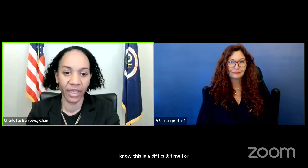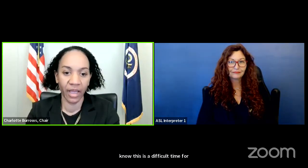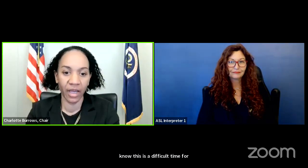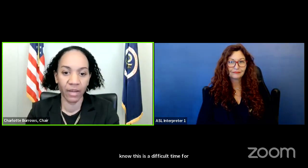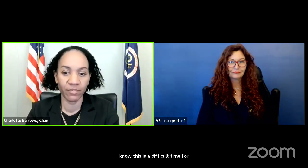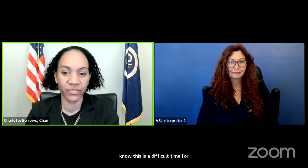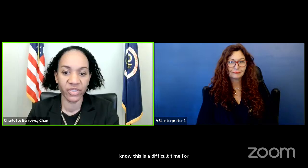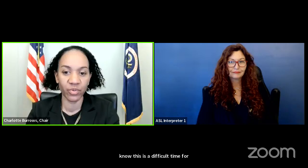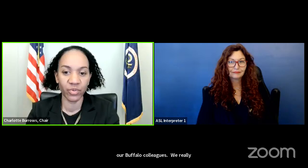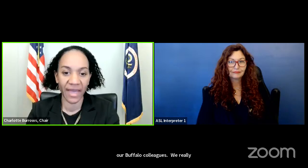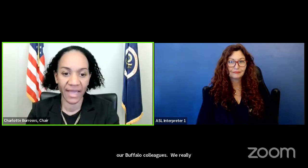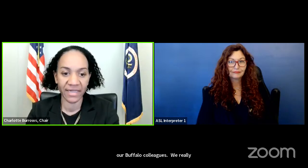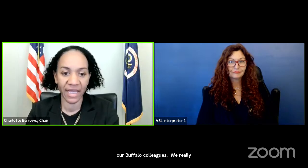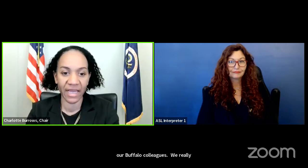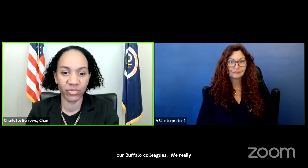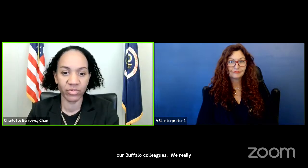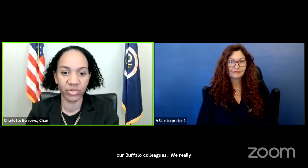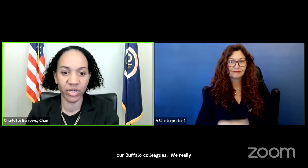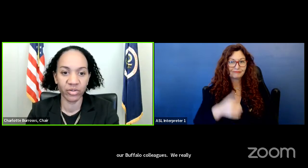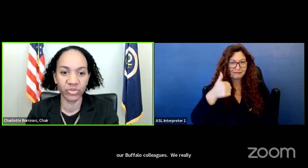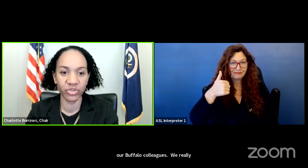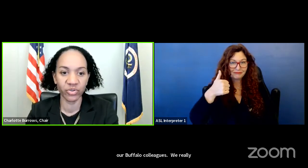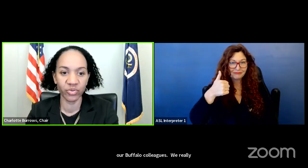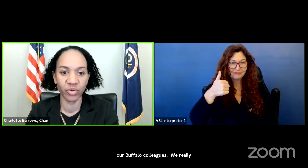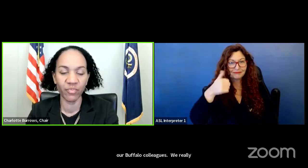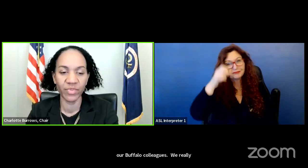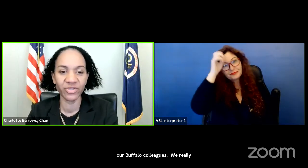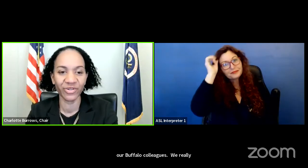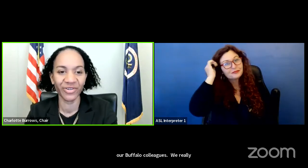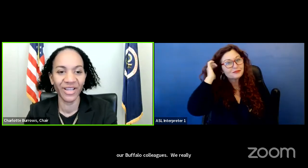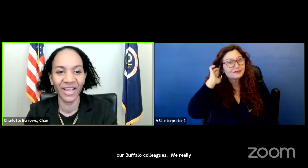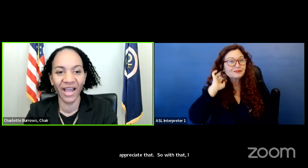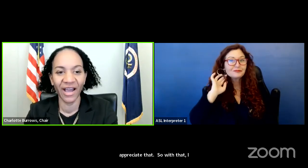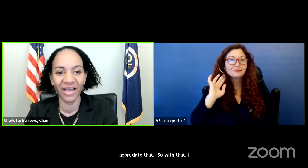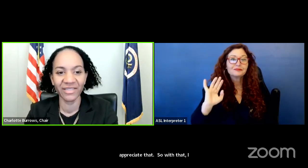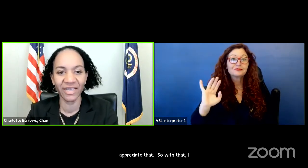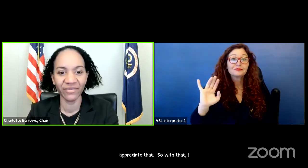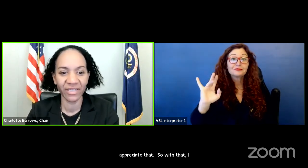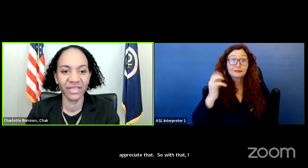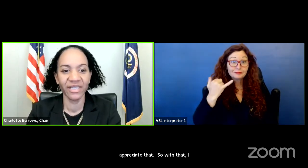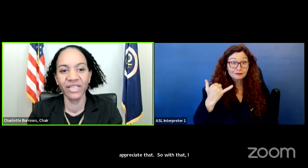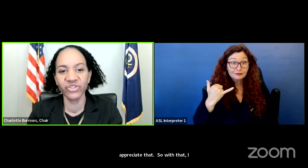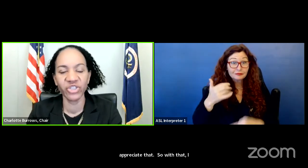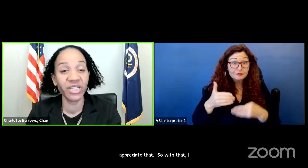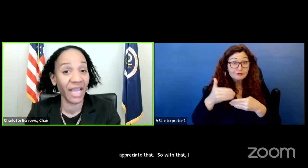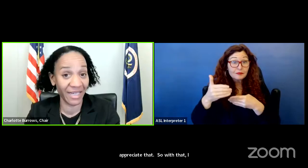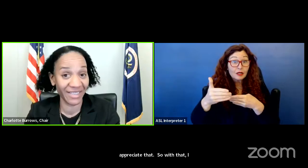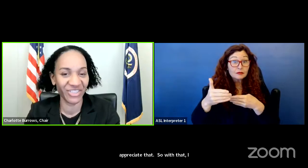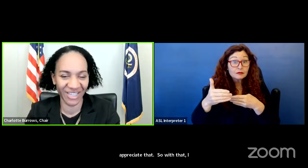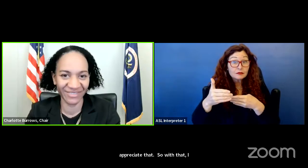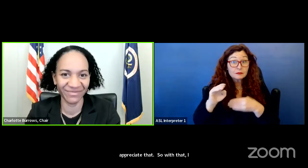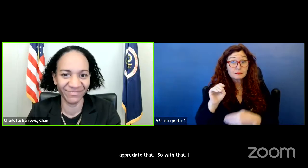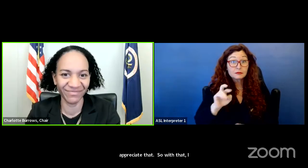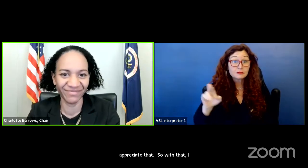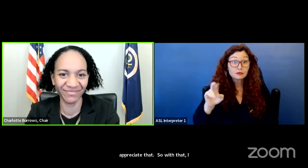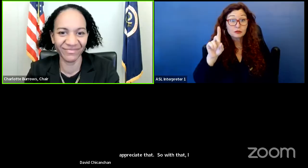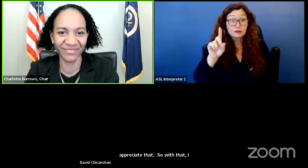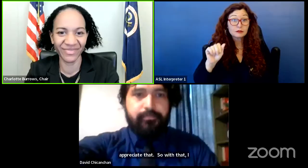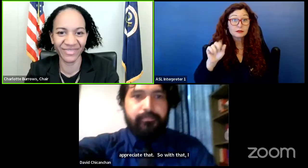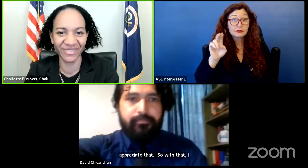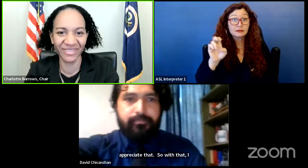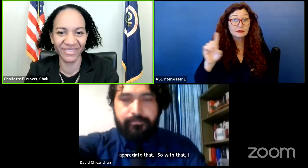it um so with that i will go to mr david chin kanchan